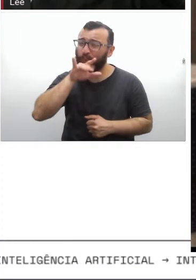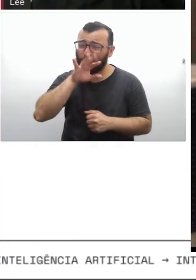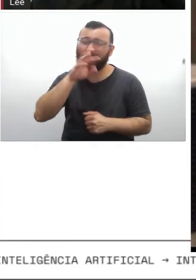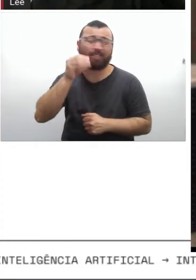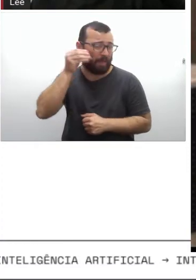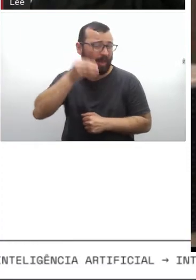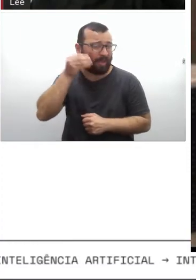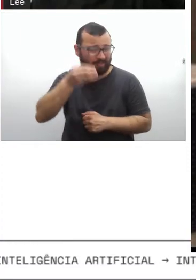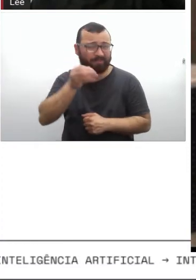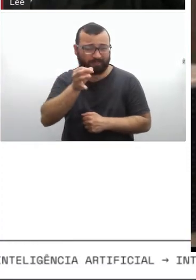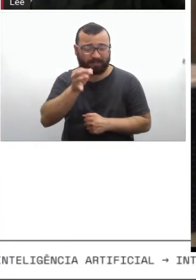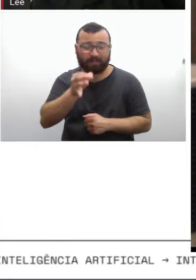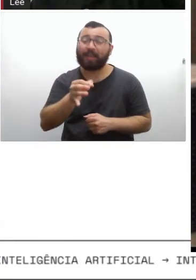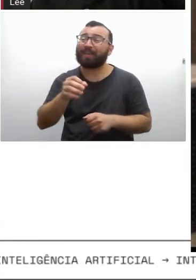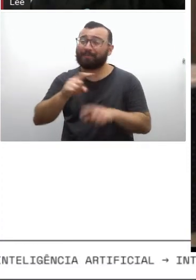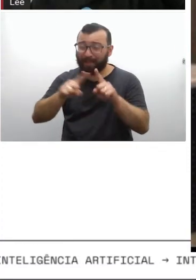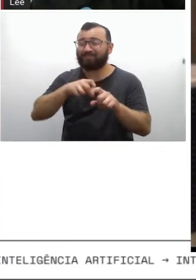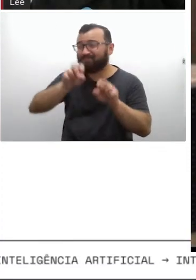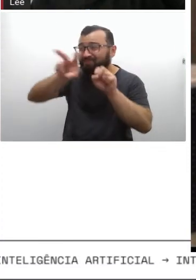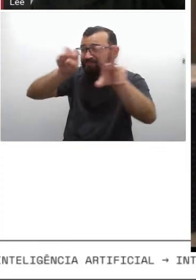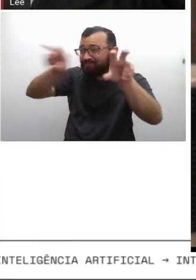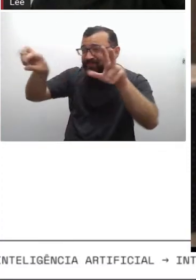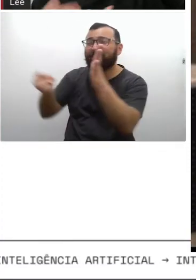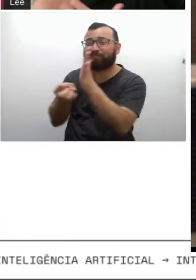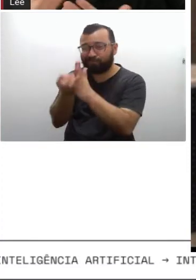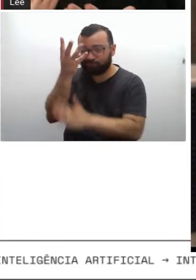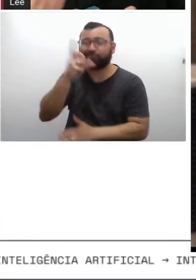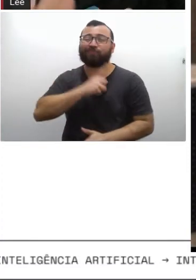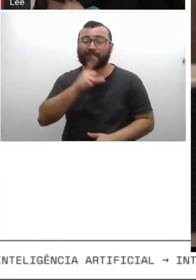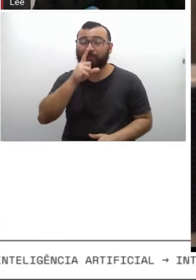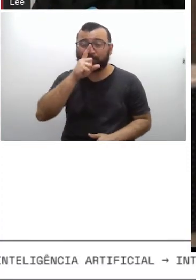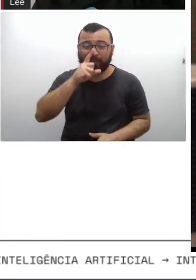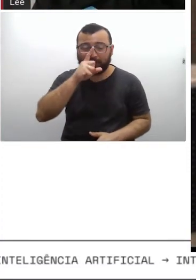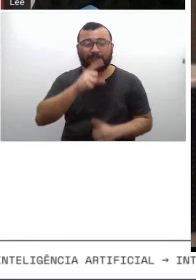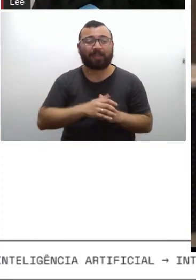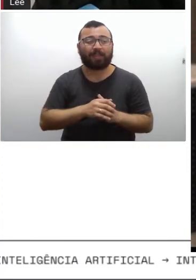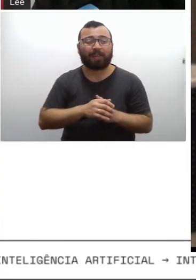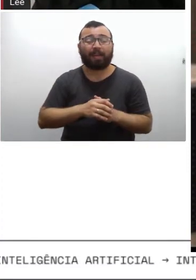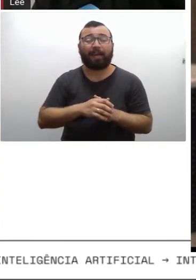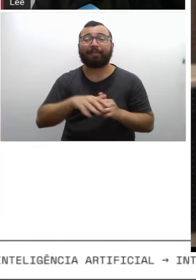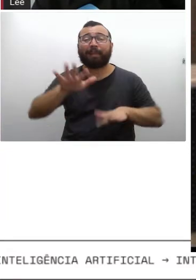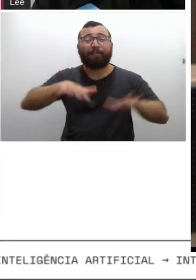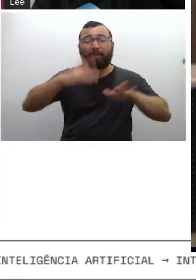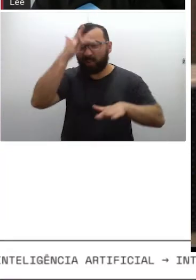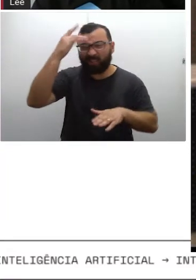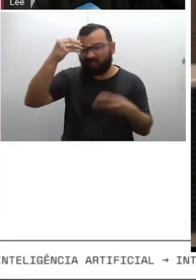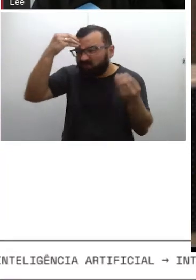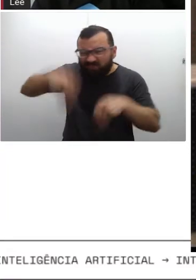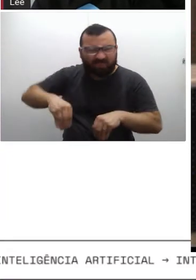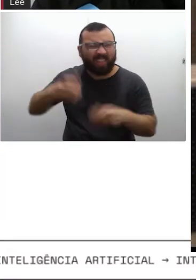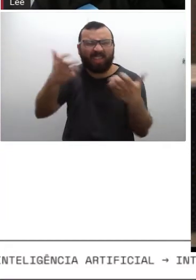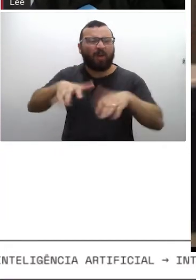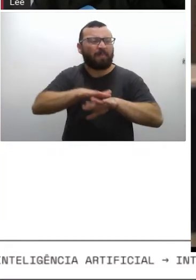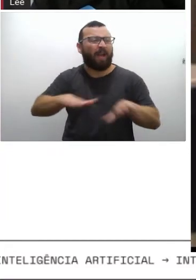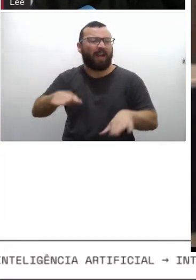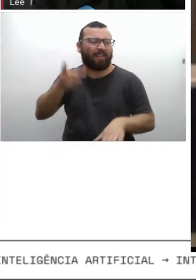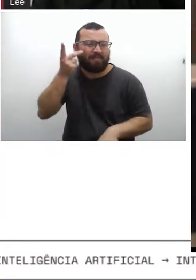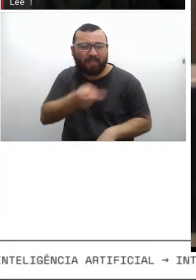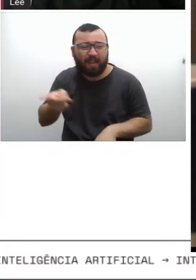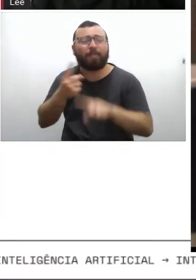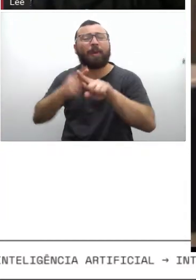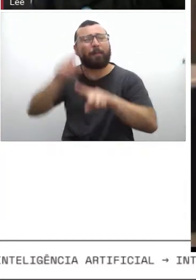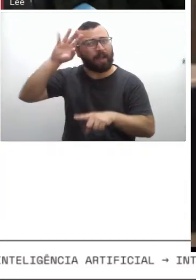course. When this happens too much, you have the risk that your visitors are not coming back anymore because they think that the chatbot doesn't